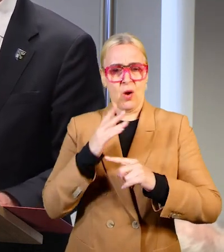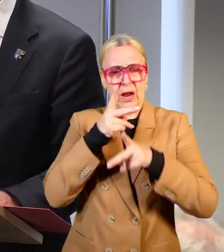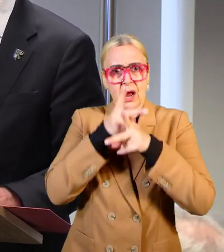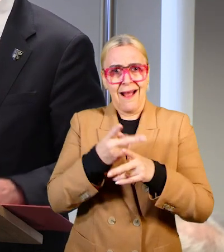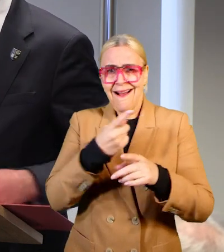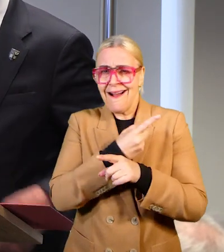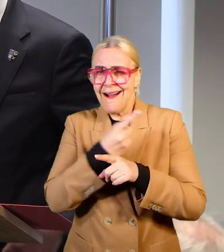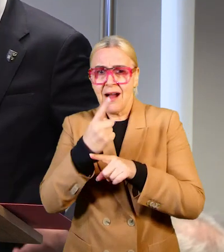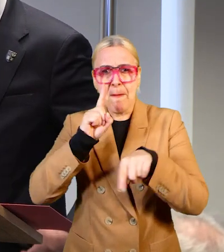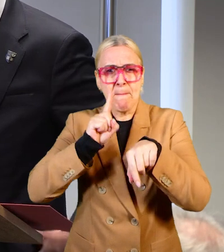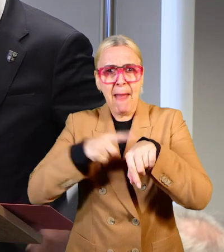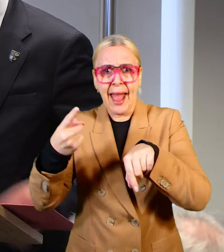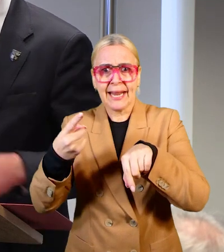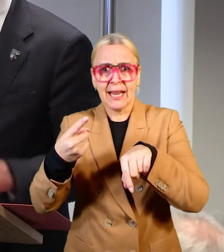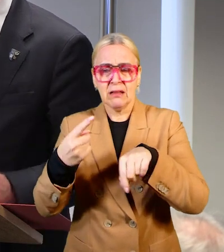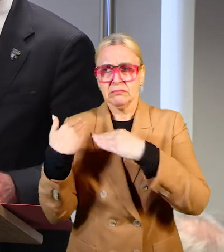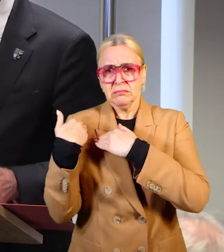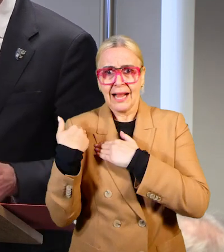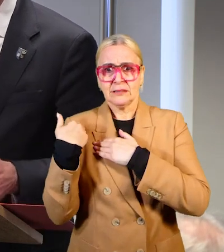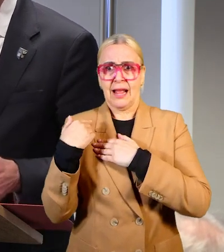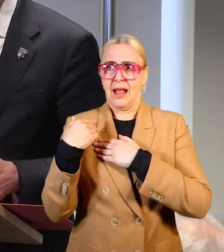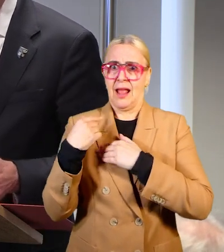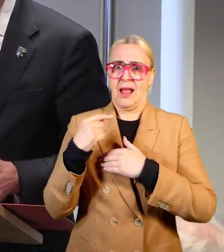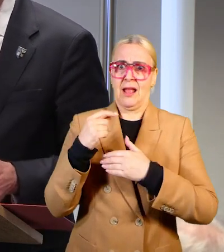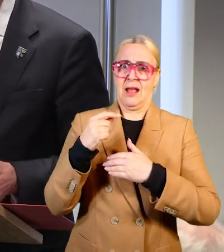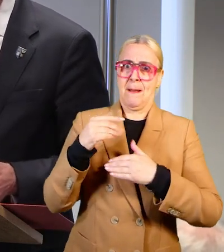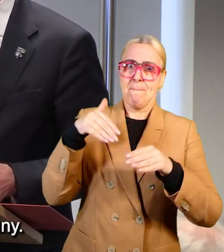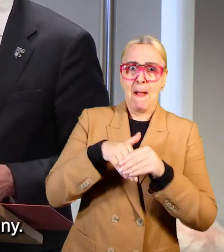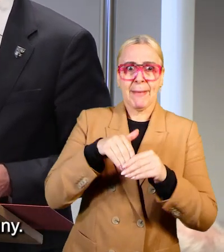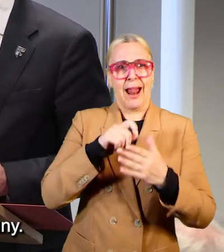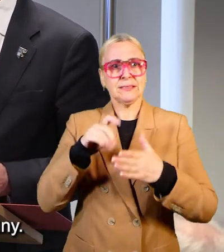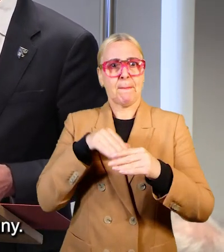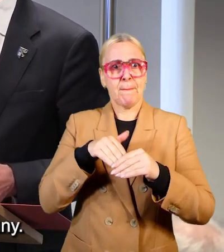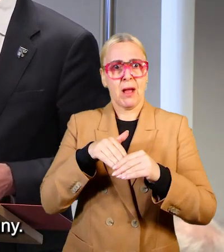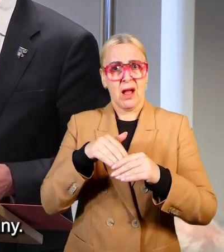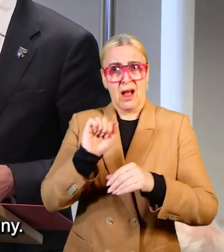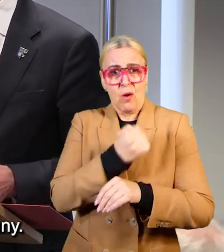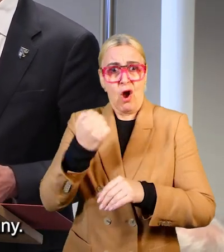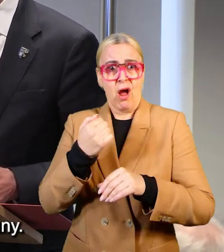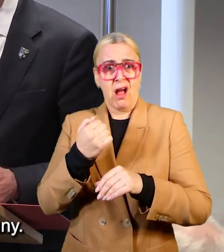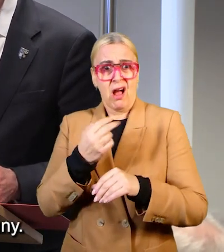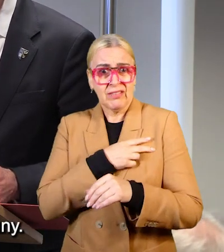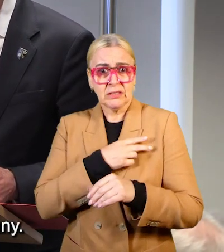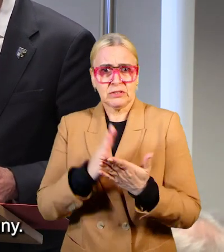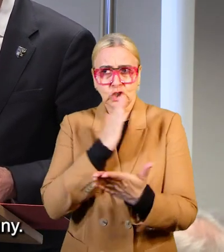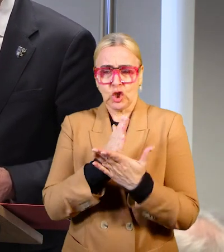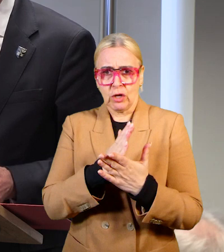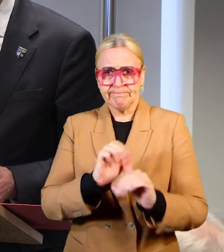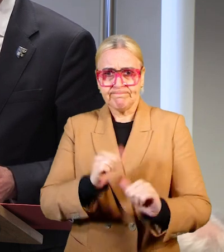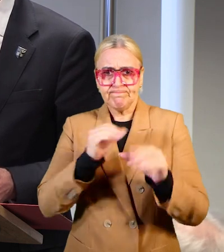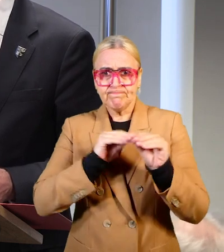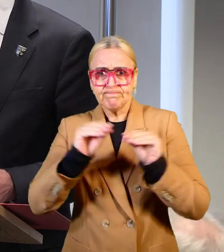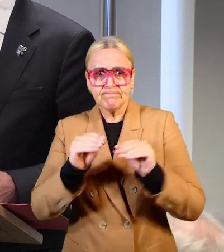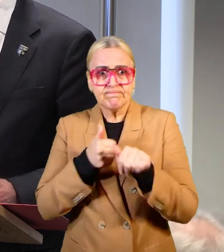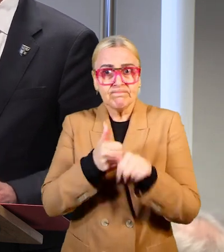public money we are responsible for, which makes it even more vital that we take care of every single penny. It is